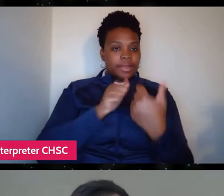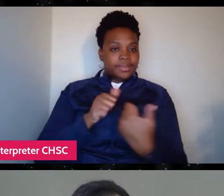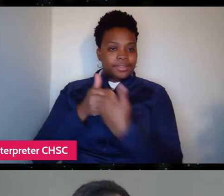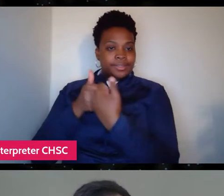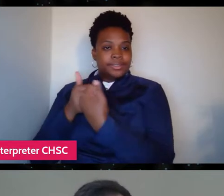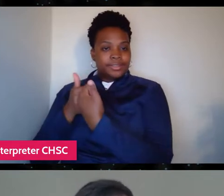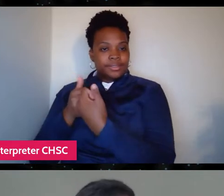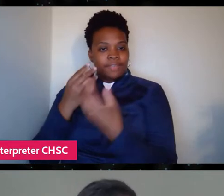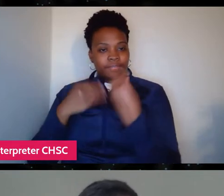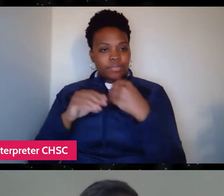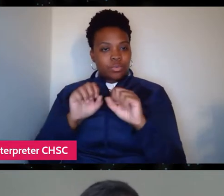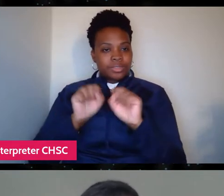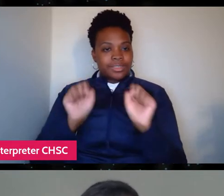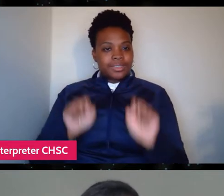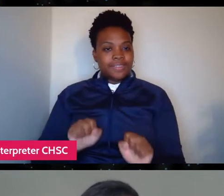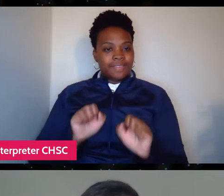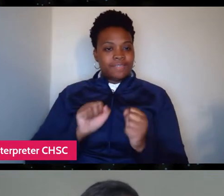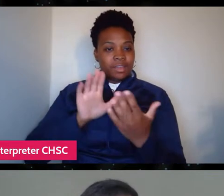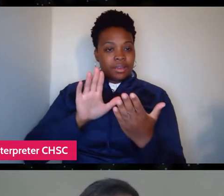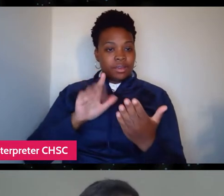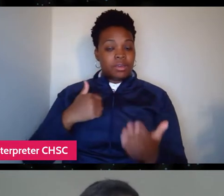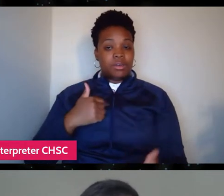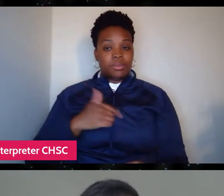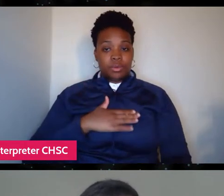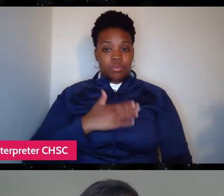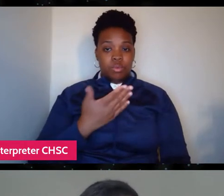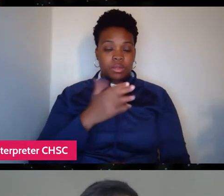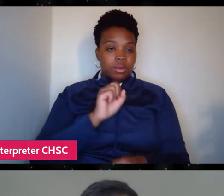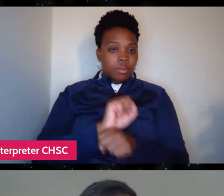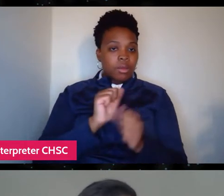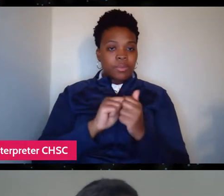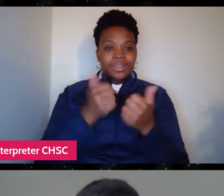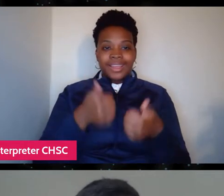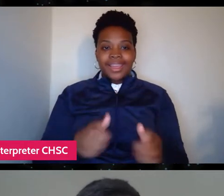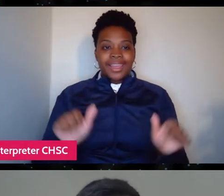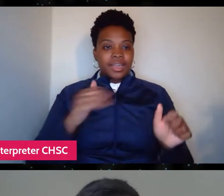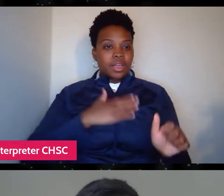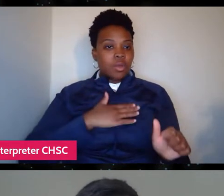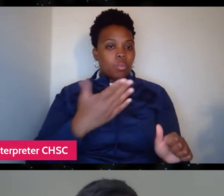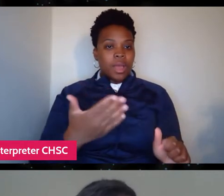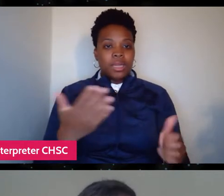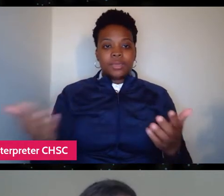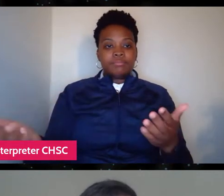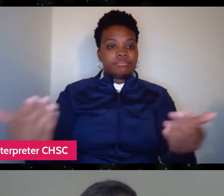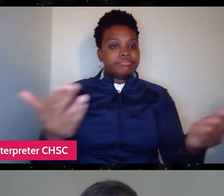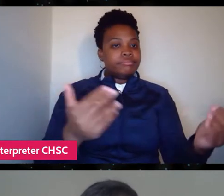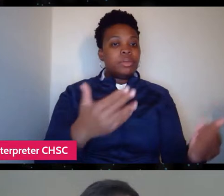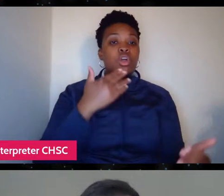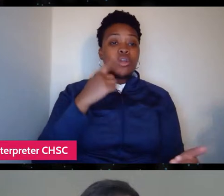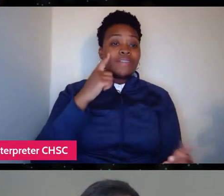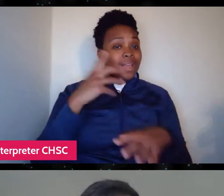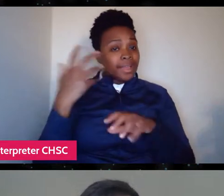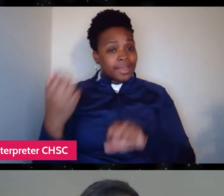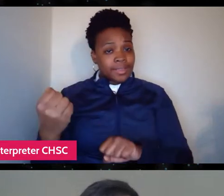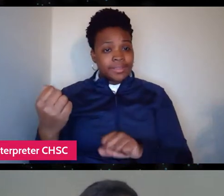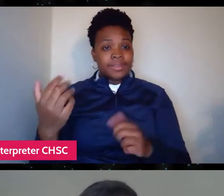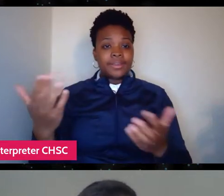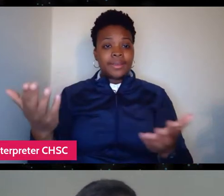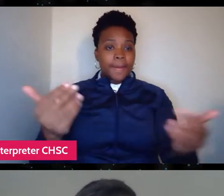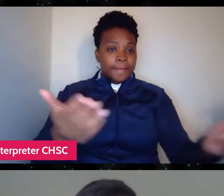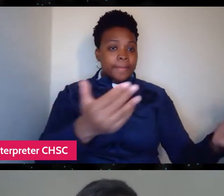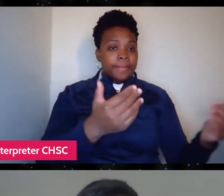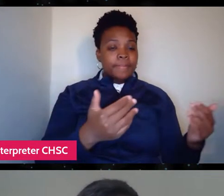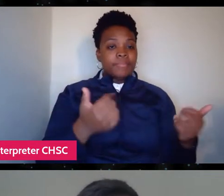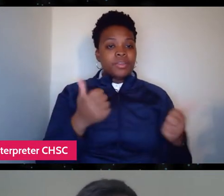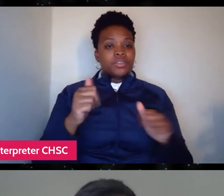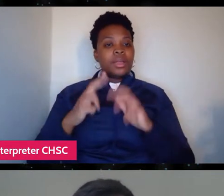facing. And we are willing to work with anybody who is willing to come to the table in good faith and try to build a better